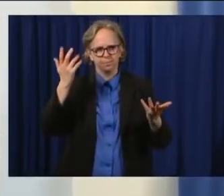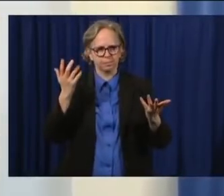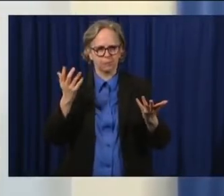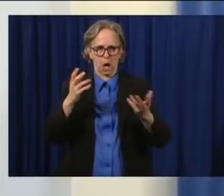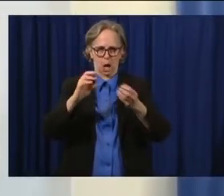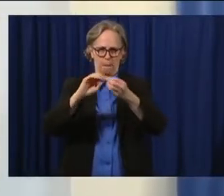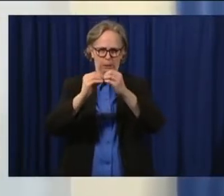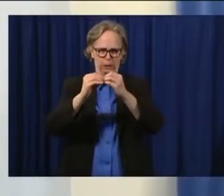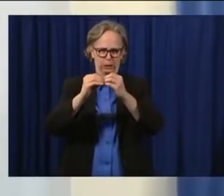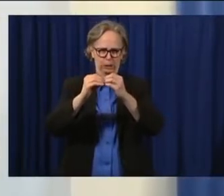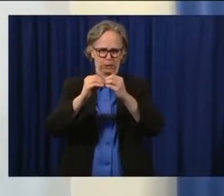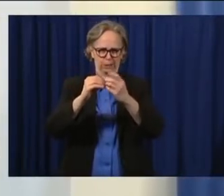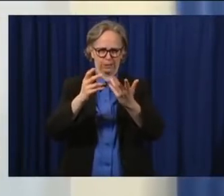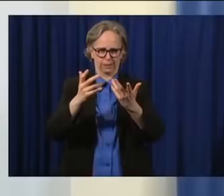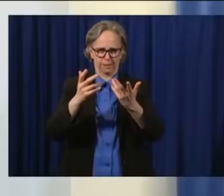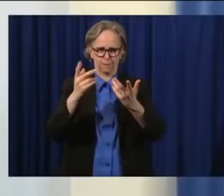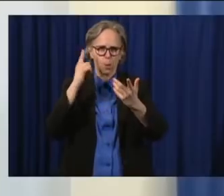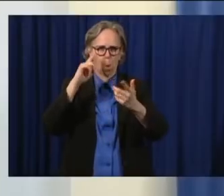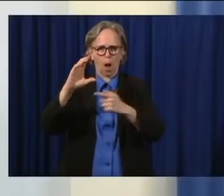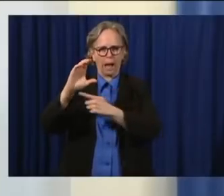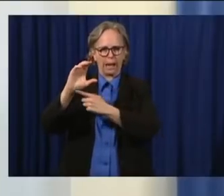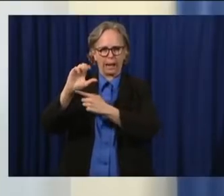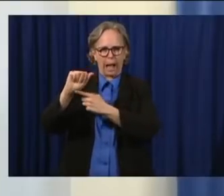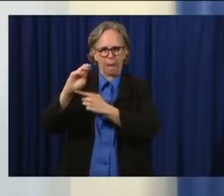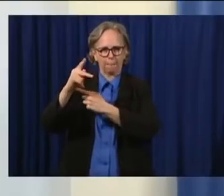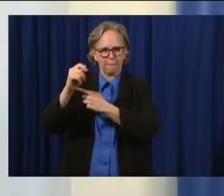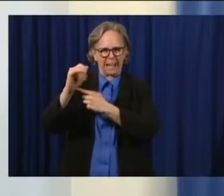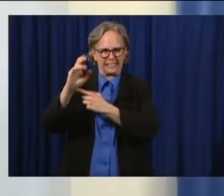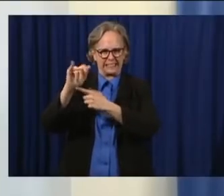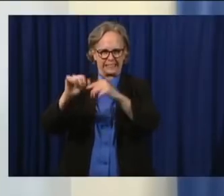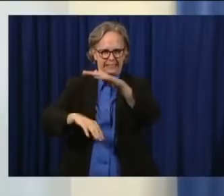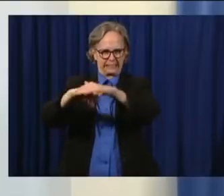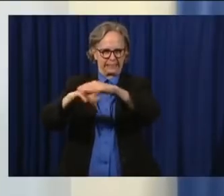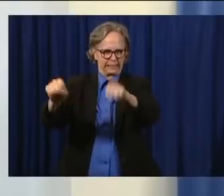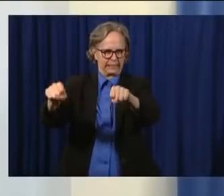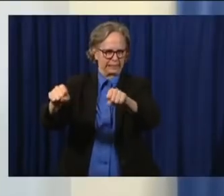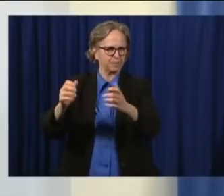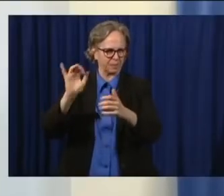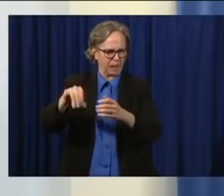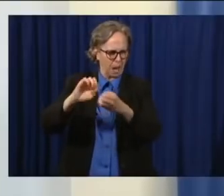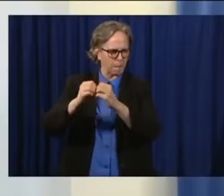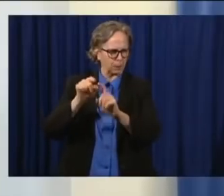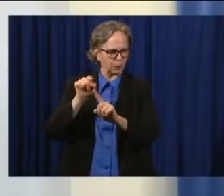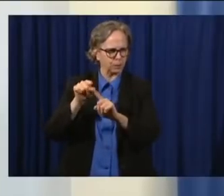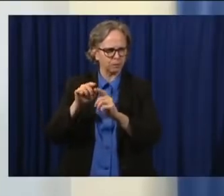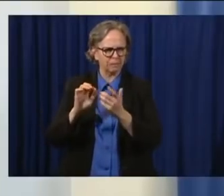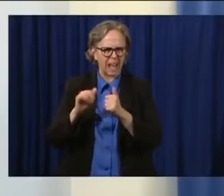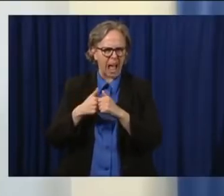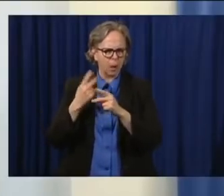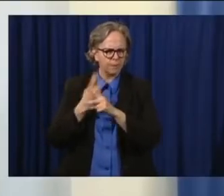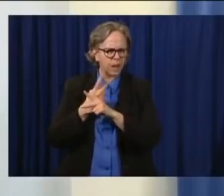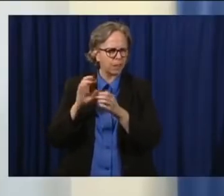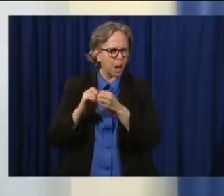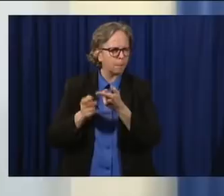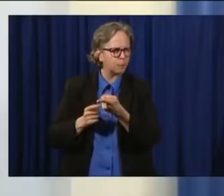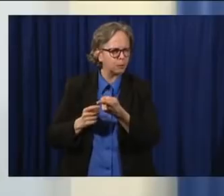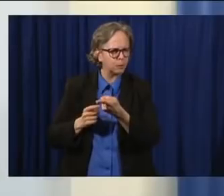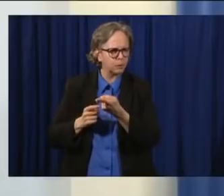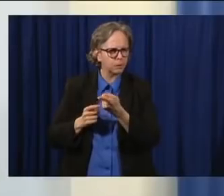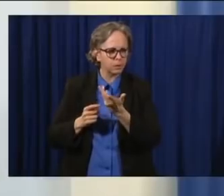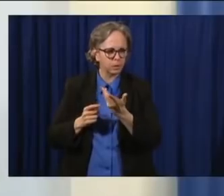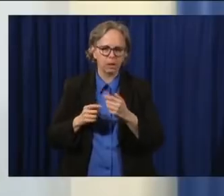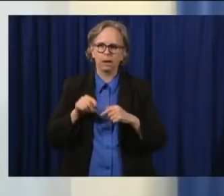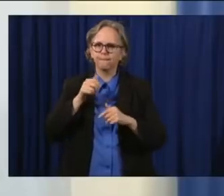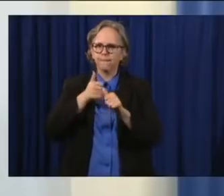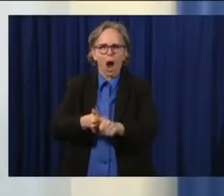issue. And the capacity came from the actual machines and the one type of the reagent,